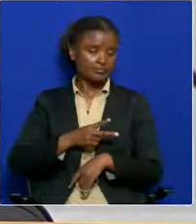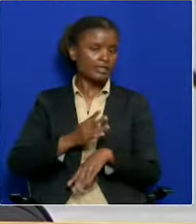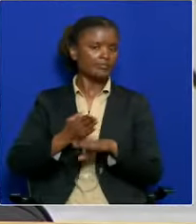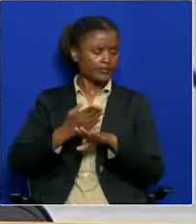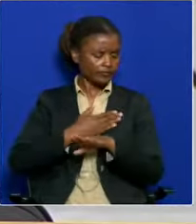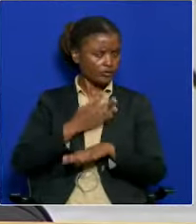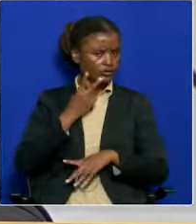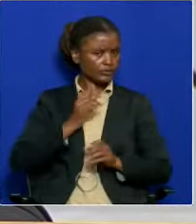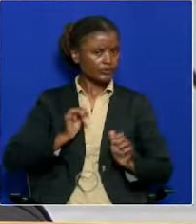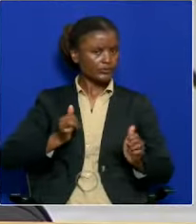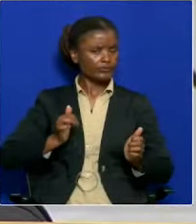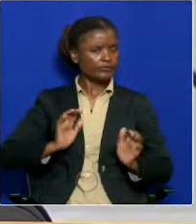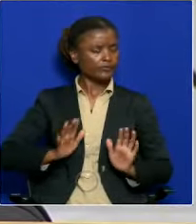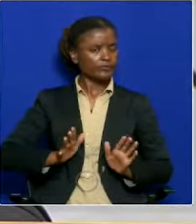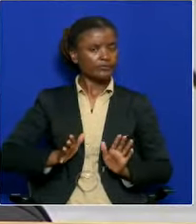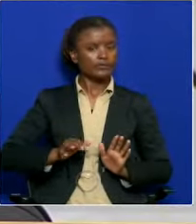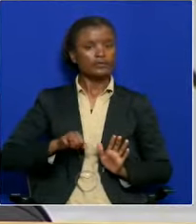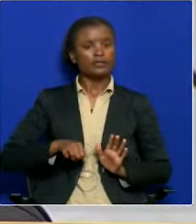in another,